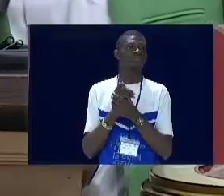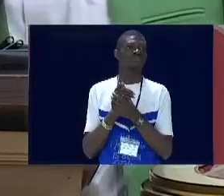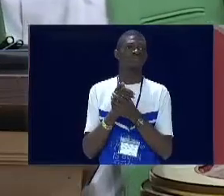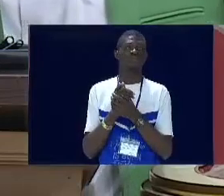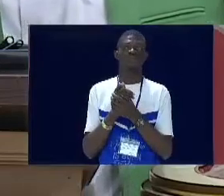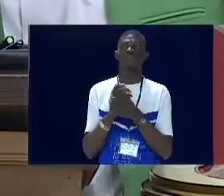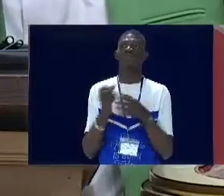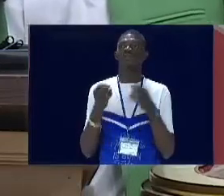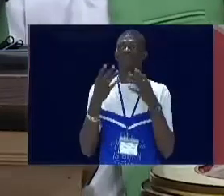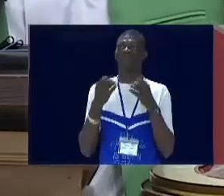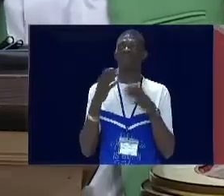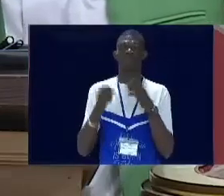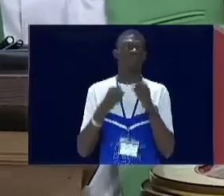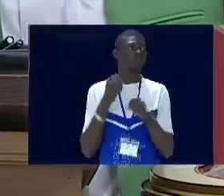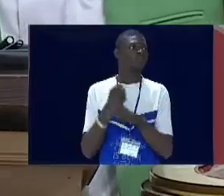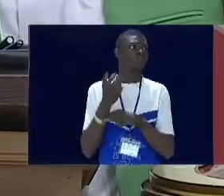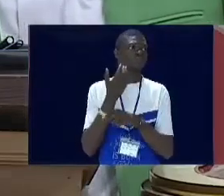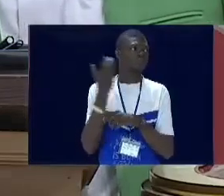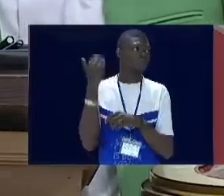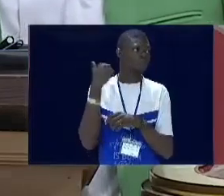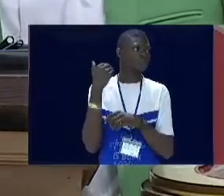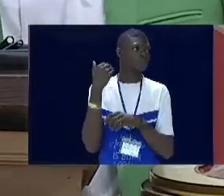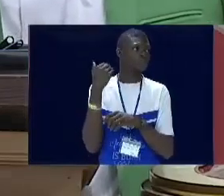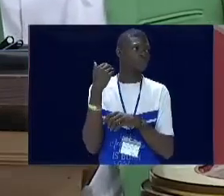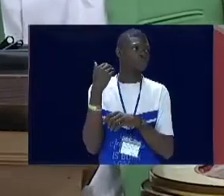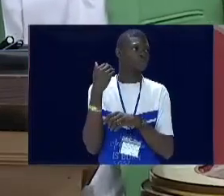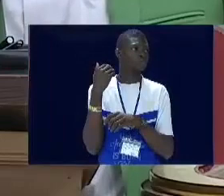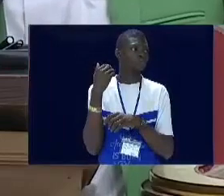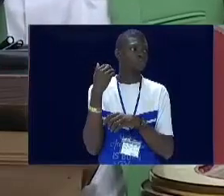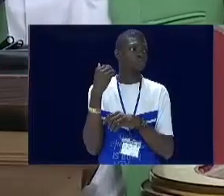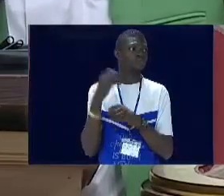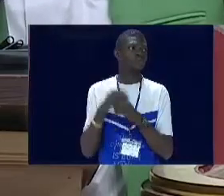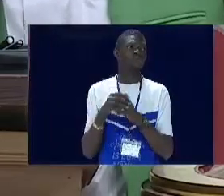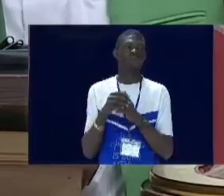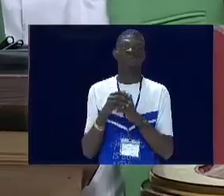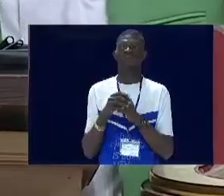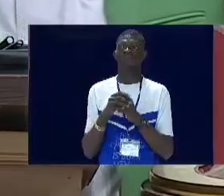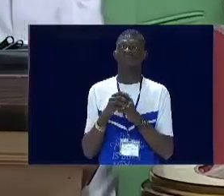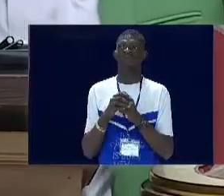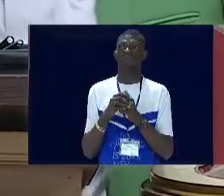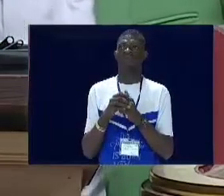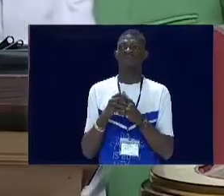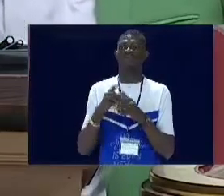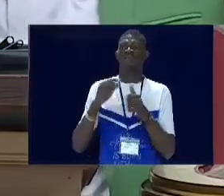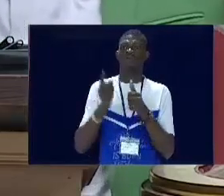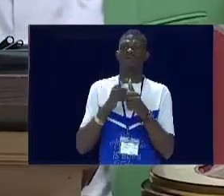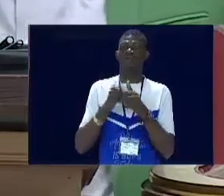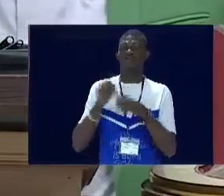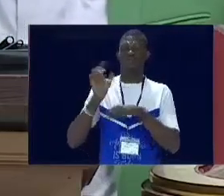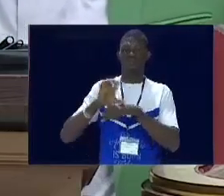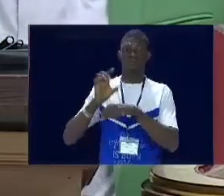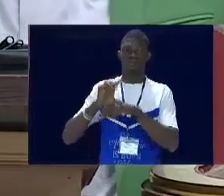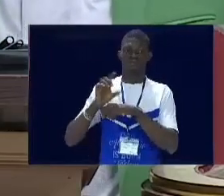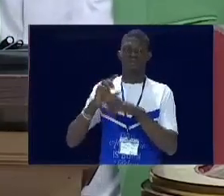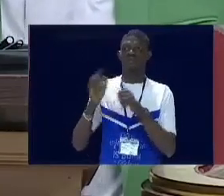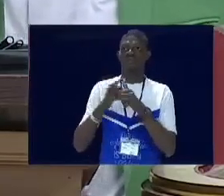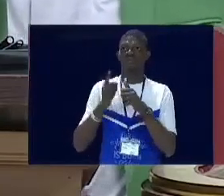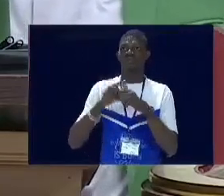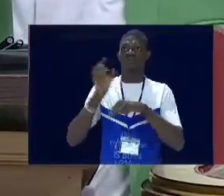Several years ago, opolopo odun seyin, in the first auditorium, ninu gbogan ta